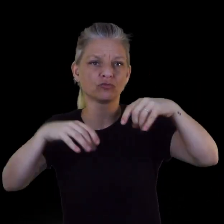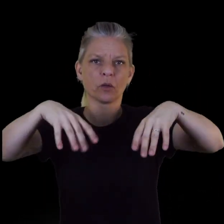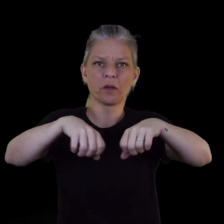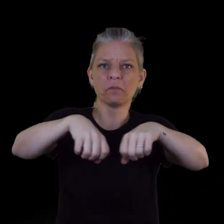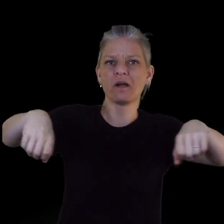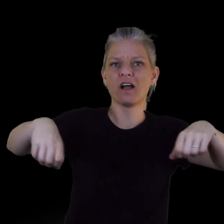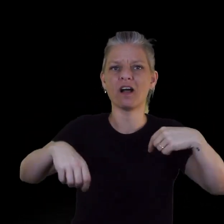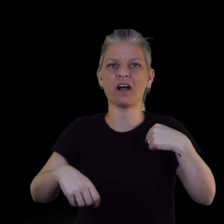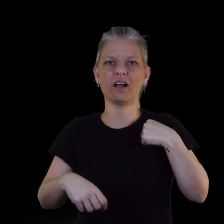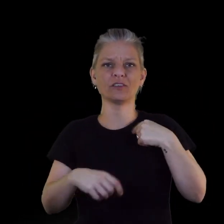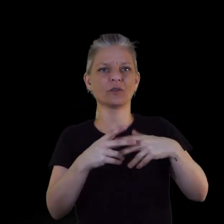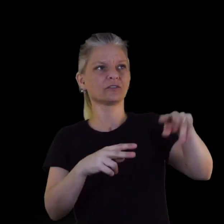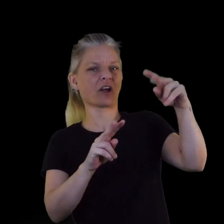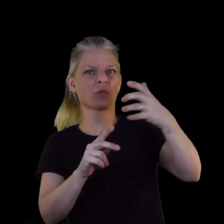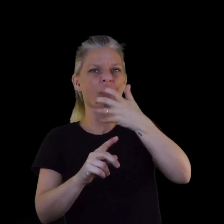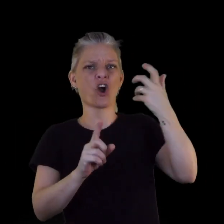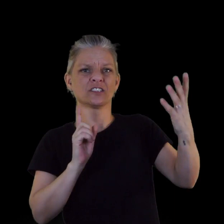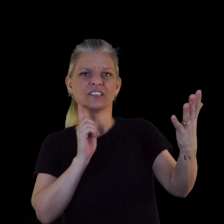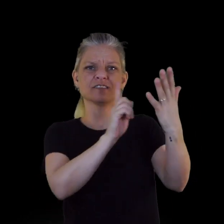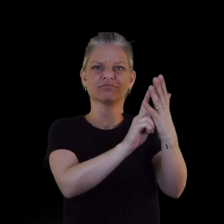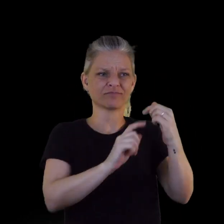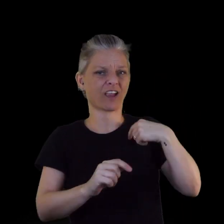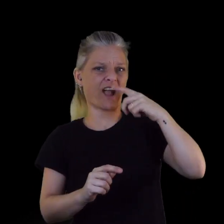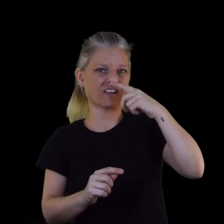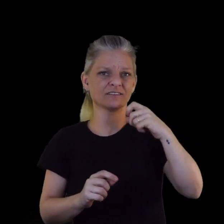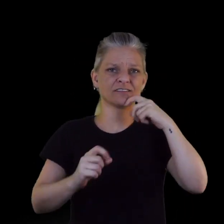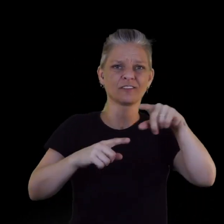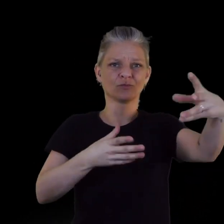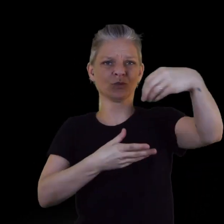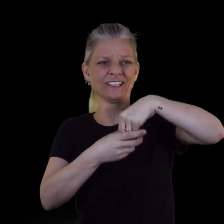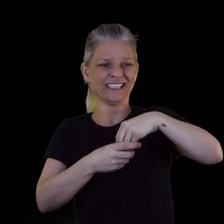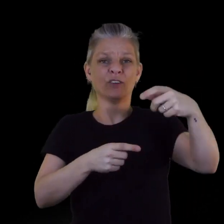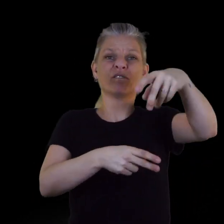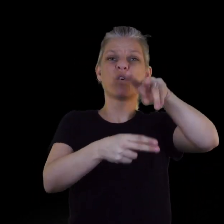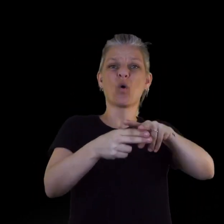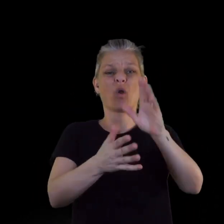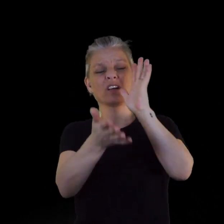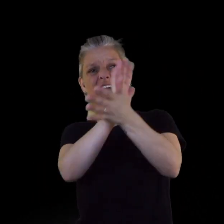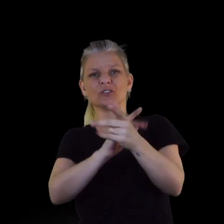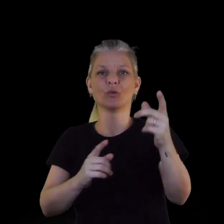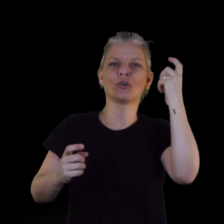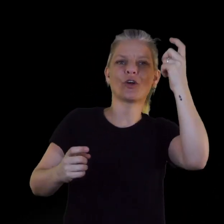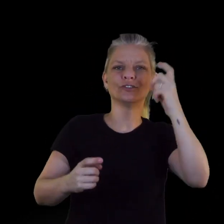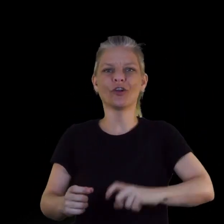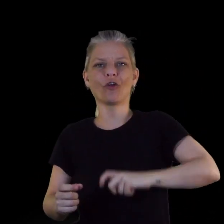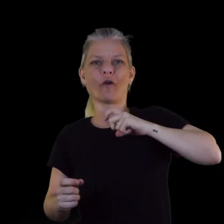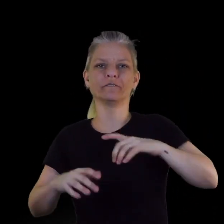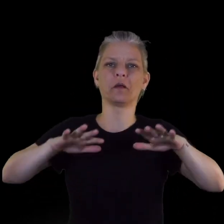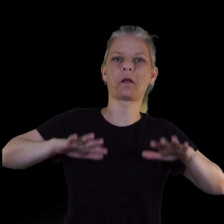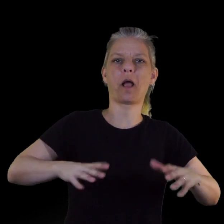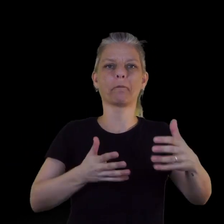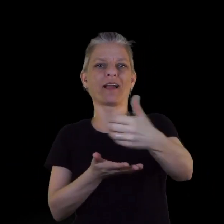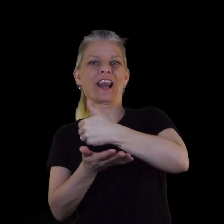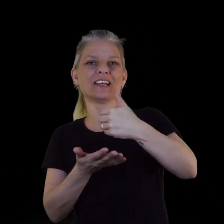on par with the sun for hotness. I'll sun you soft so you don't fall and stun your coccyx. Conscious, confident, calm and collected, sweet